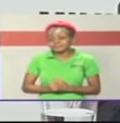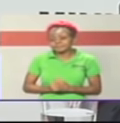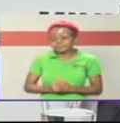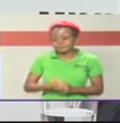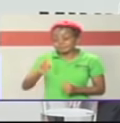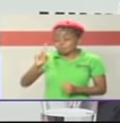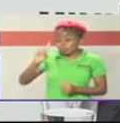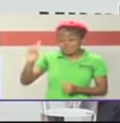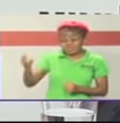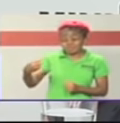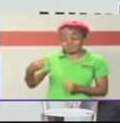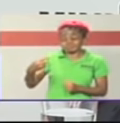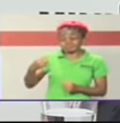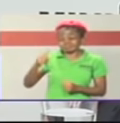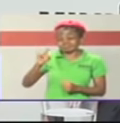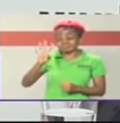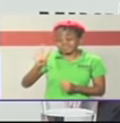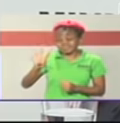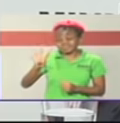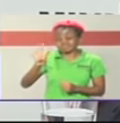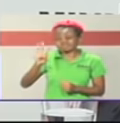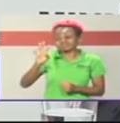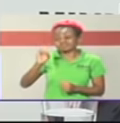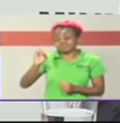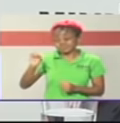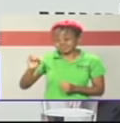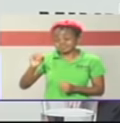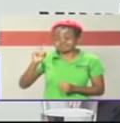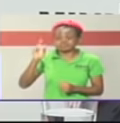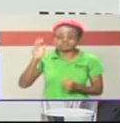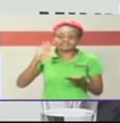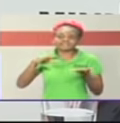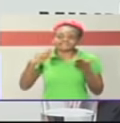1,400 Trinidadians and Tobagonians have died from COVID.